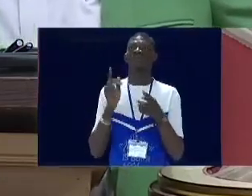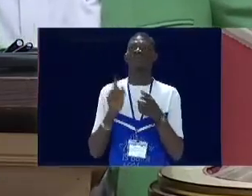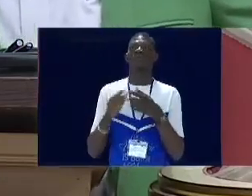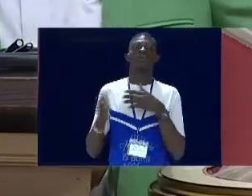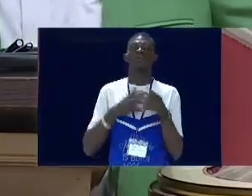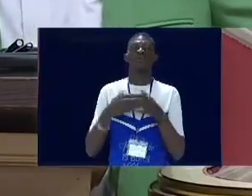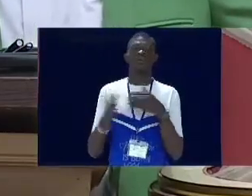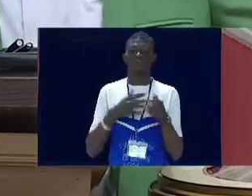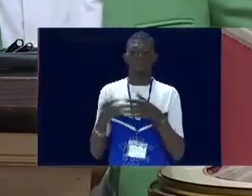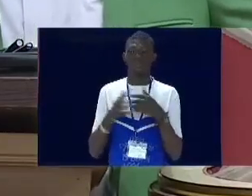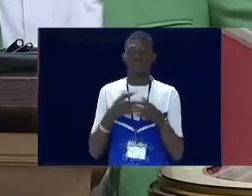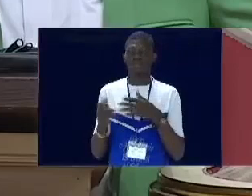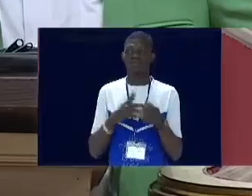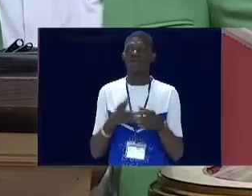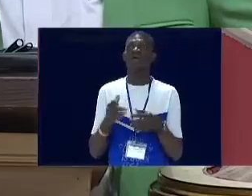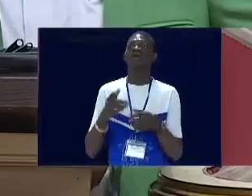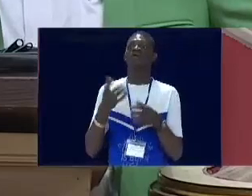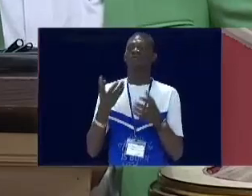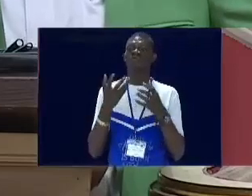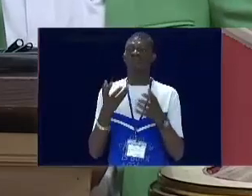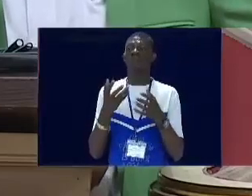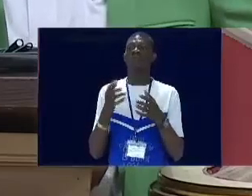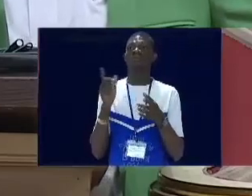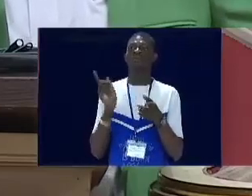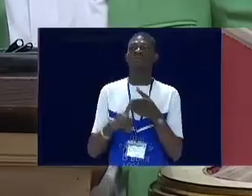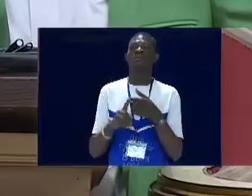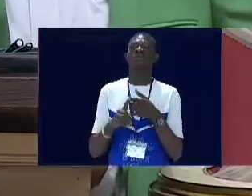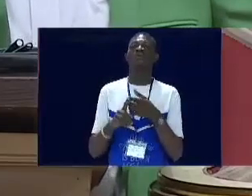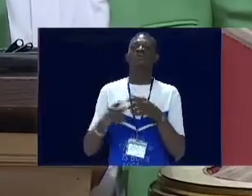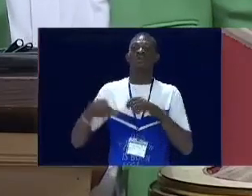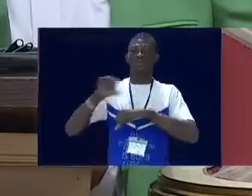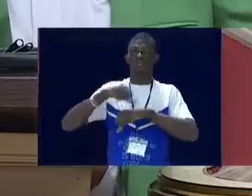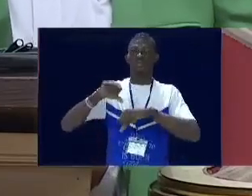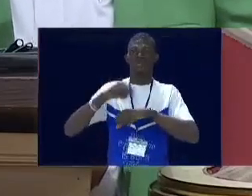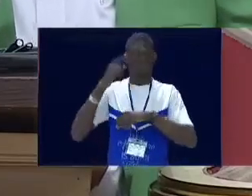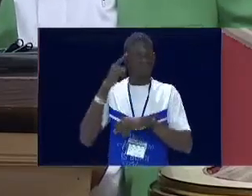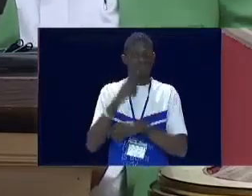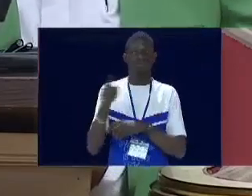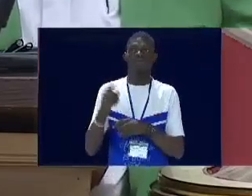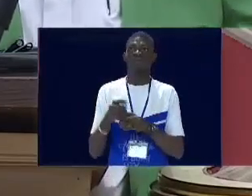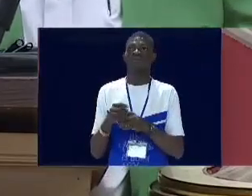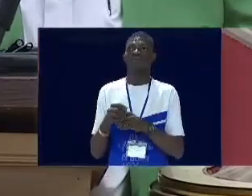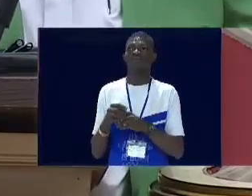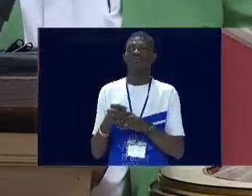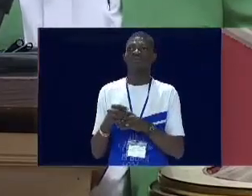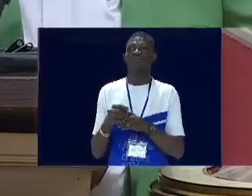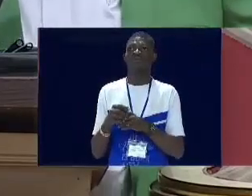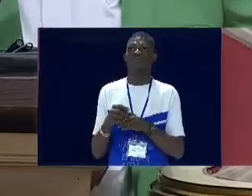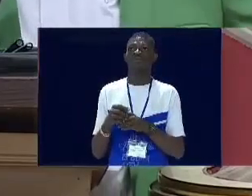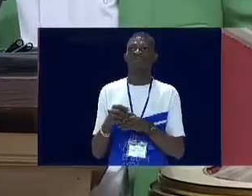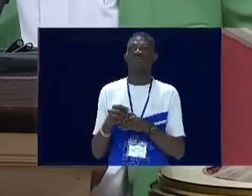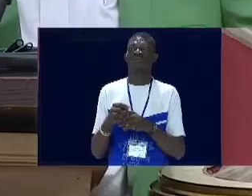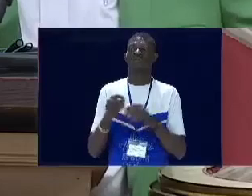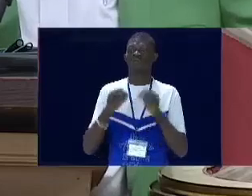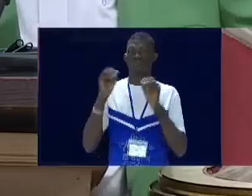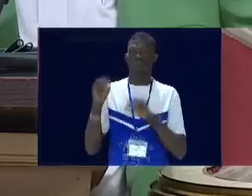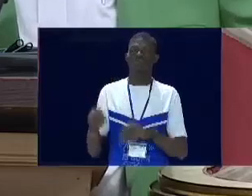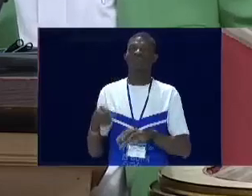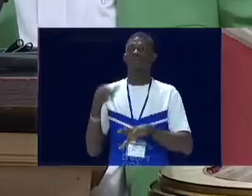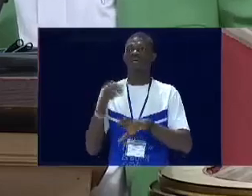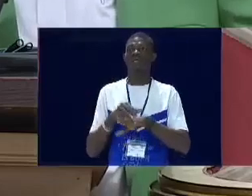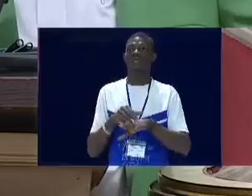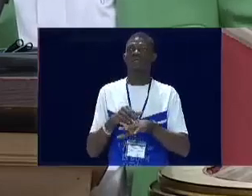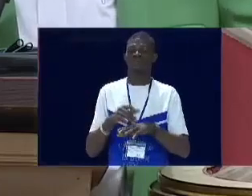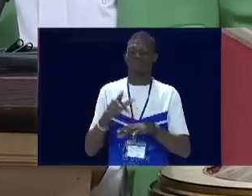asho kasho ti o ba fe ki o di ki a fi ororo yan, You put it at your feet. Wa fi si